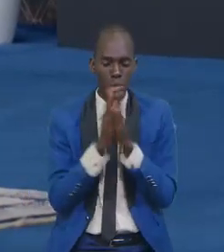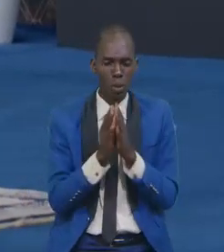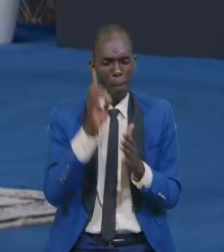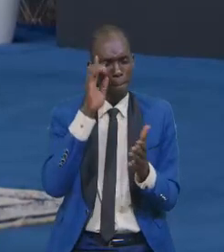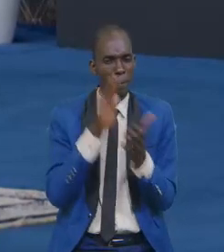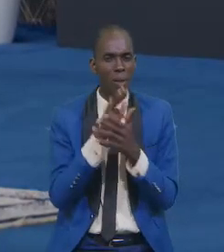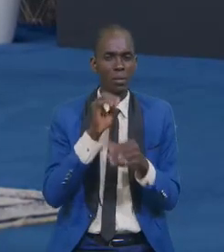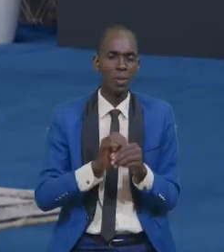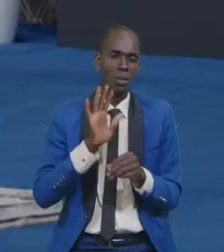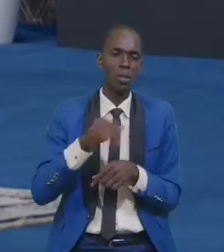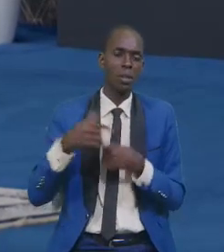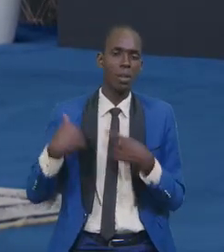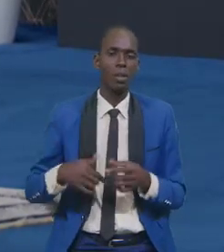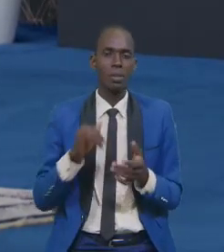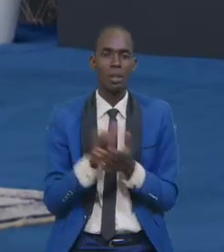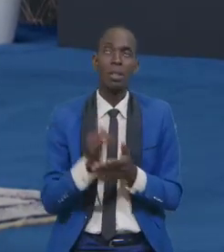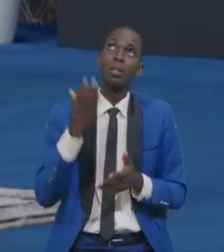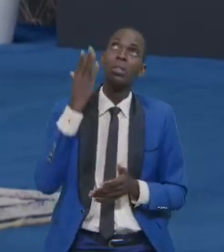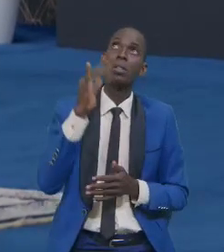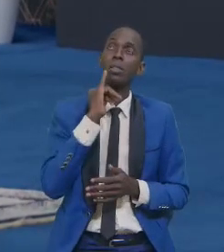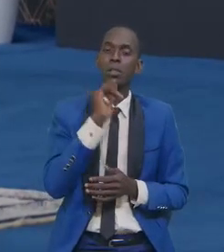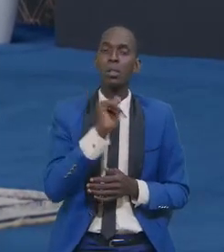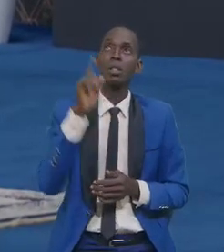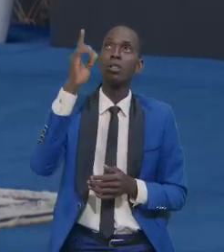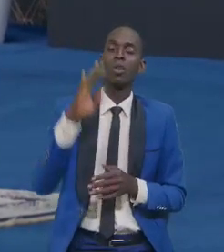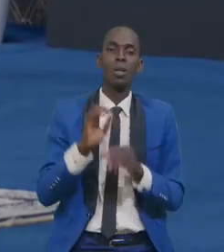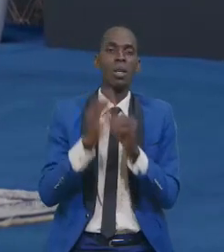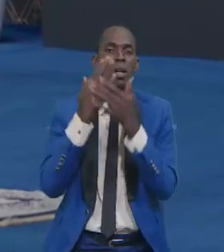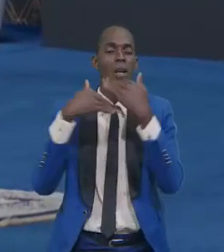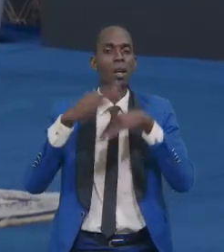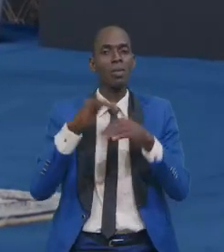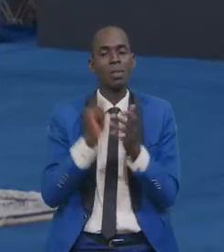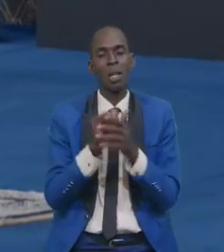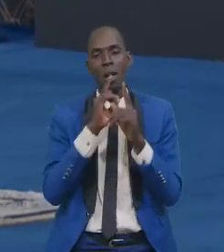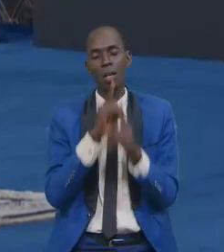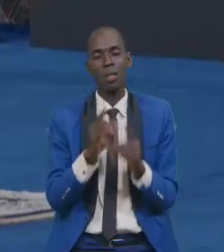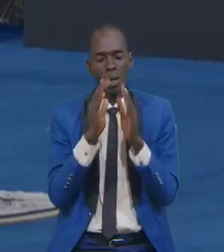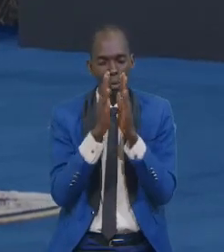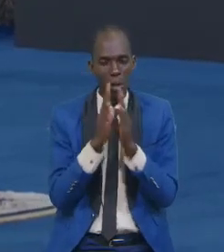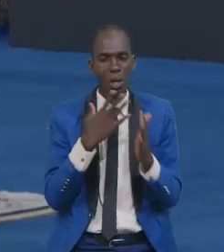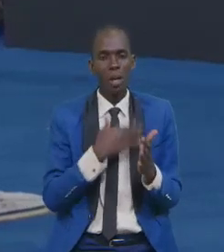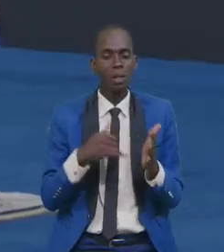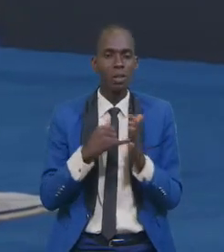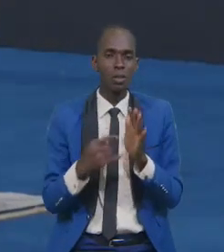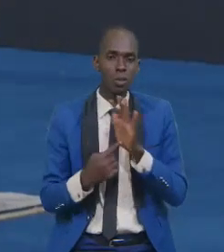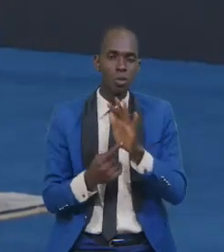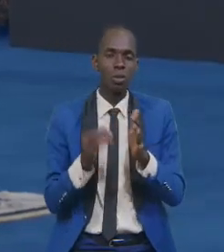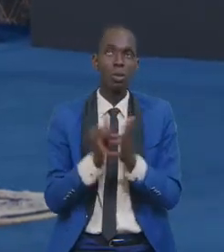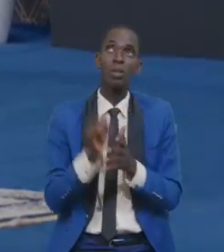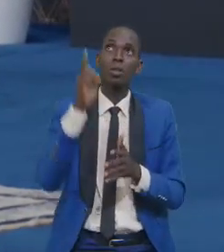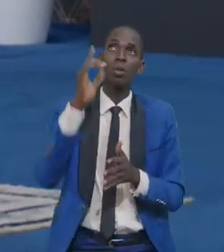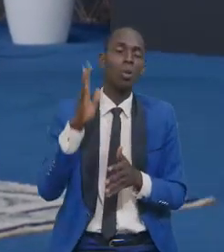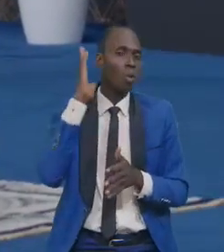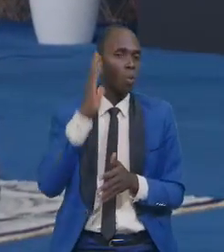is a God in heaven that answers prayer. And he's sure that God will hear. And so